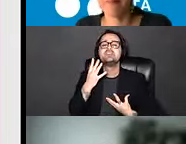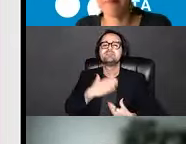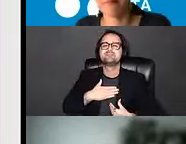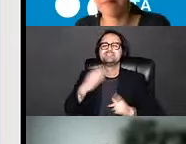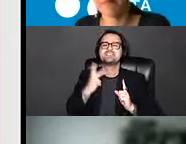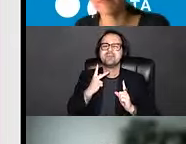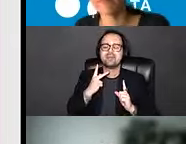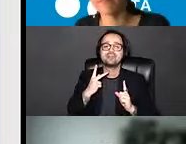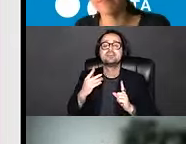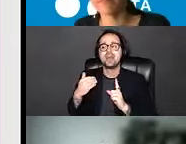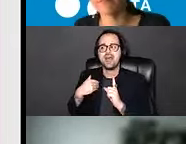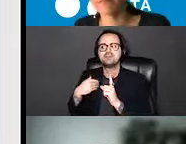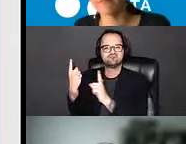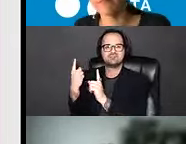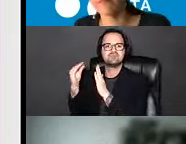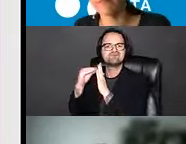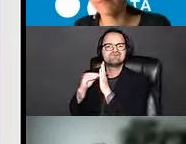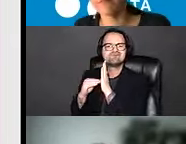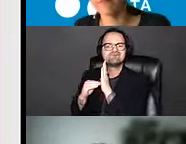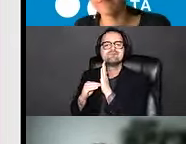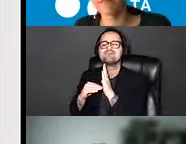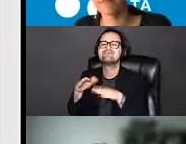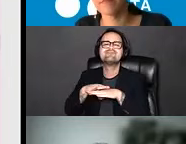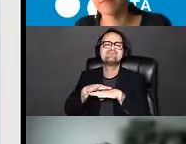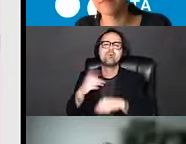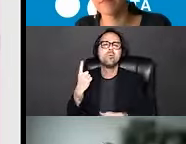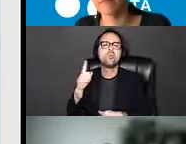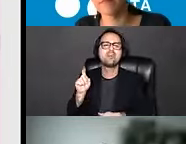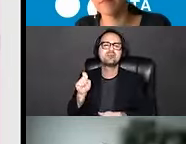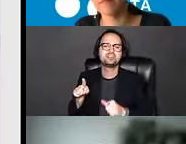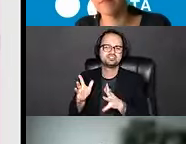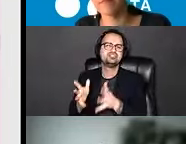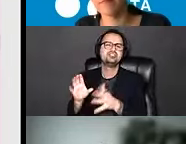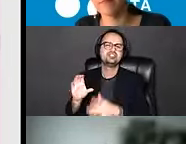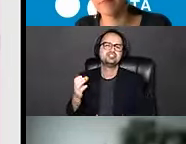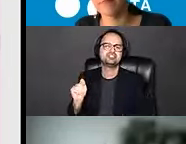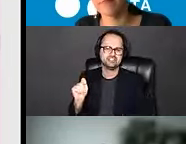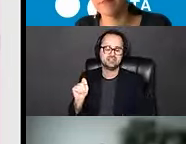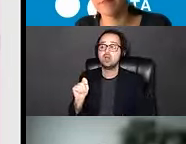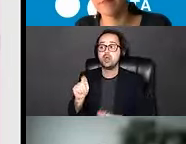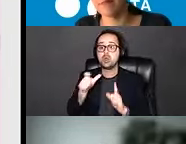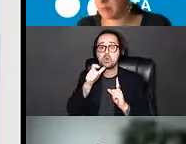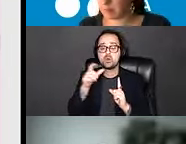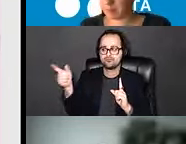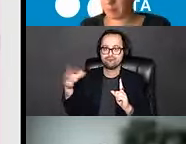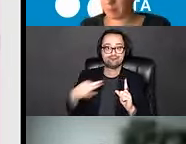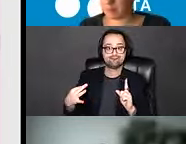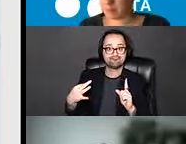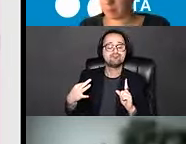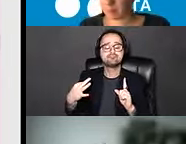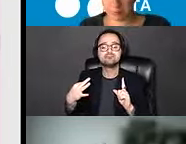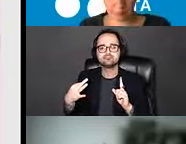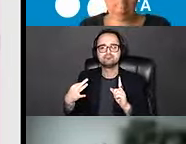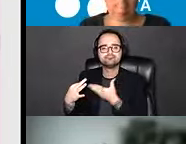have a reporter who comes back with at least one question to post in the chat, and that whoever you identify as that